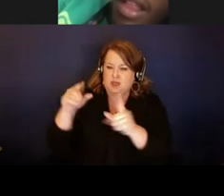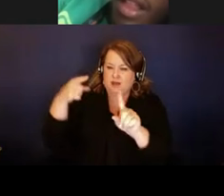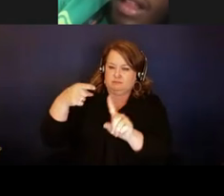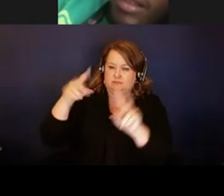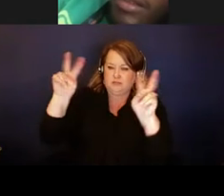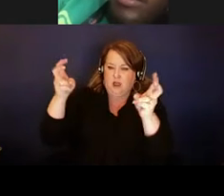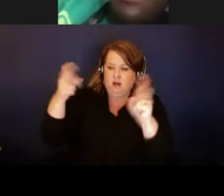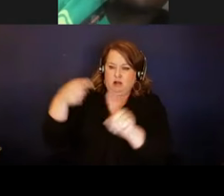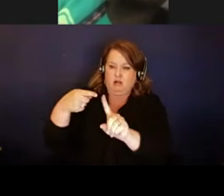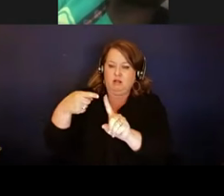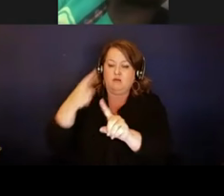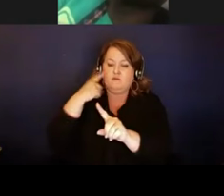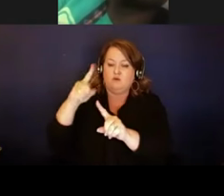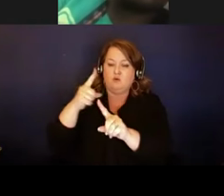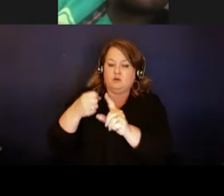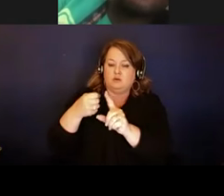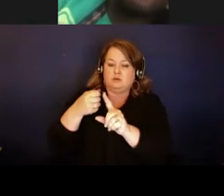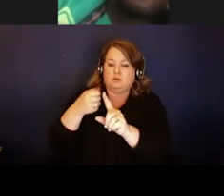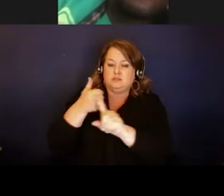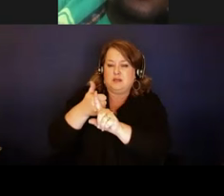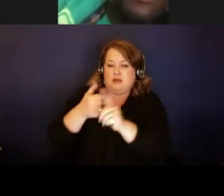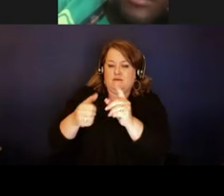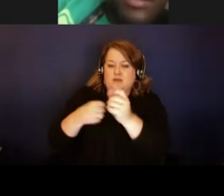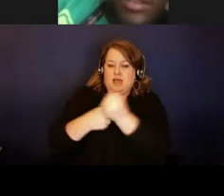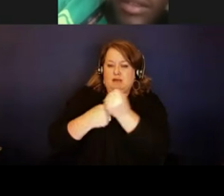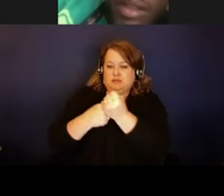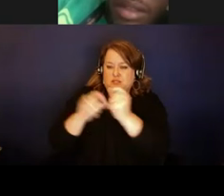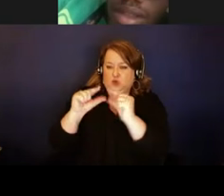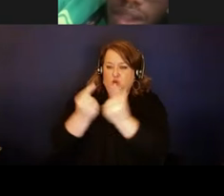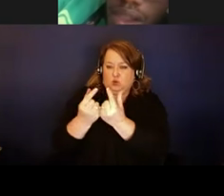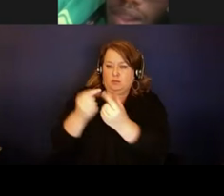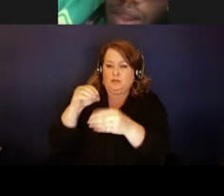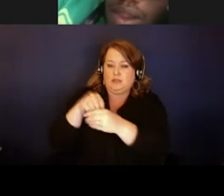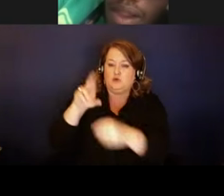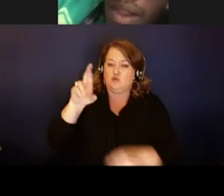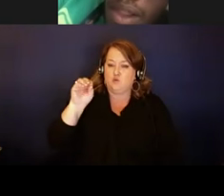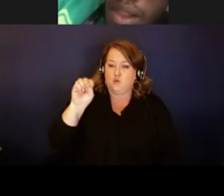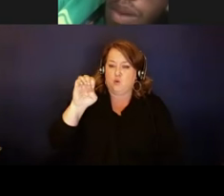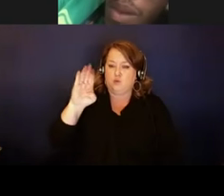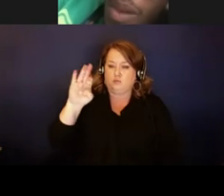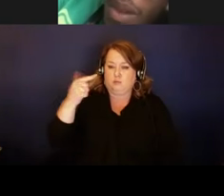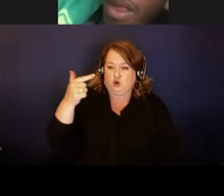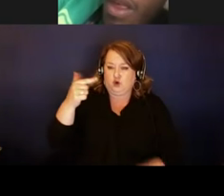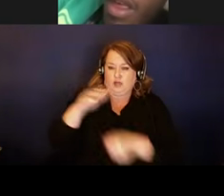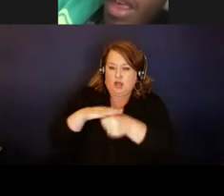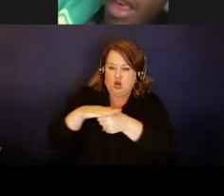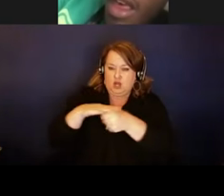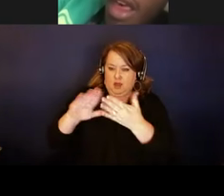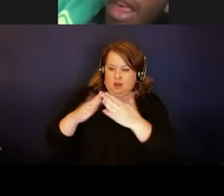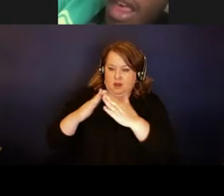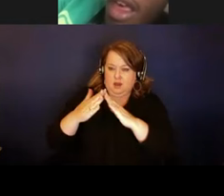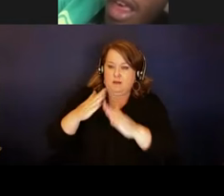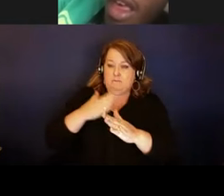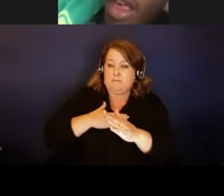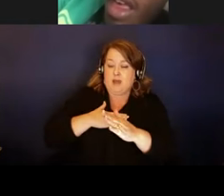the self-advocacy group. It was in Roseburg area, and my care